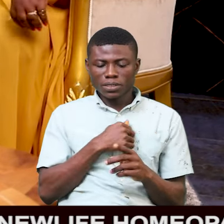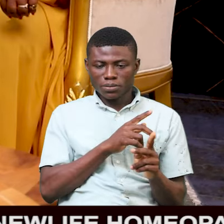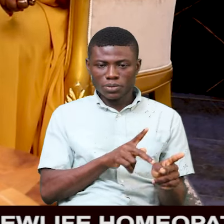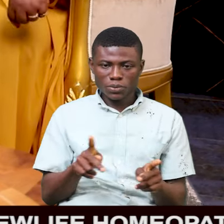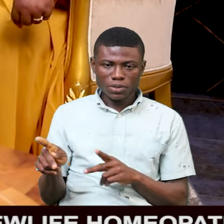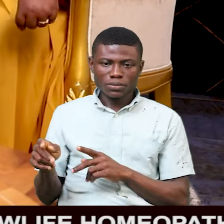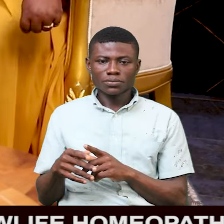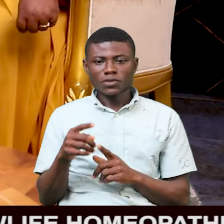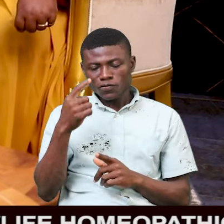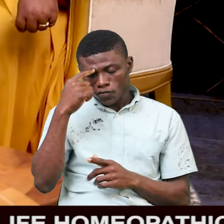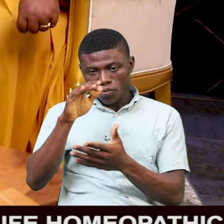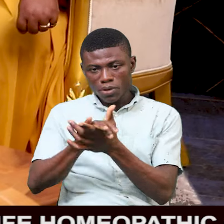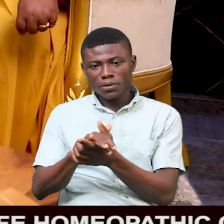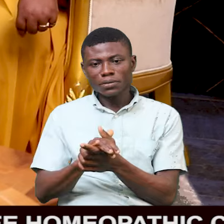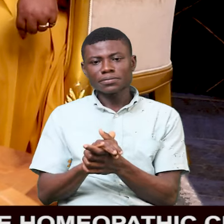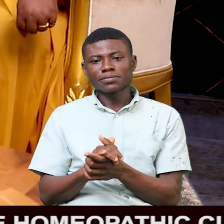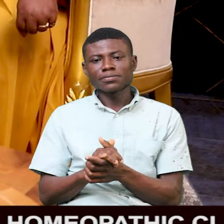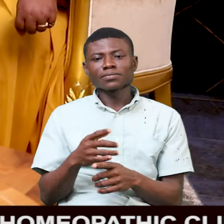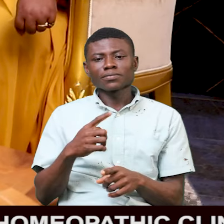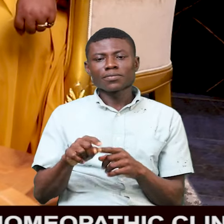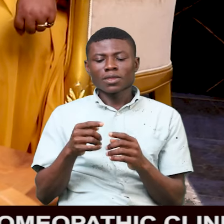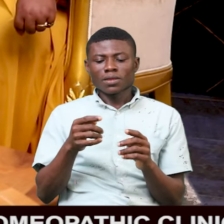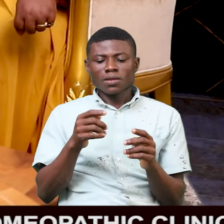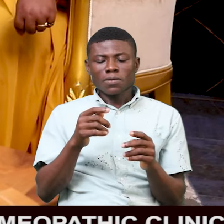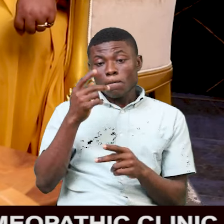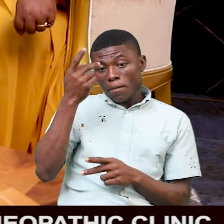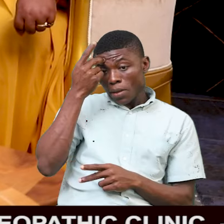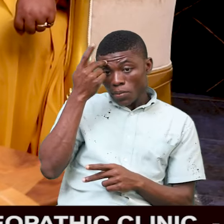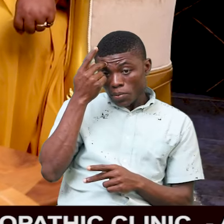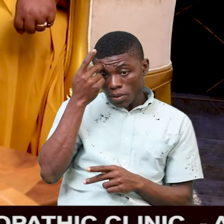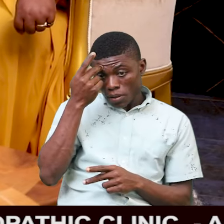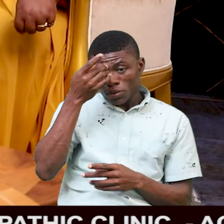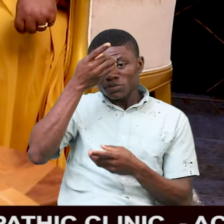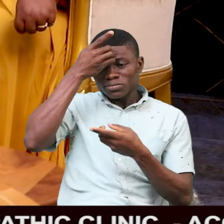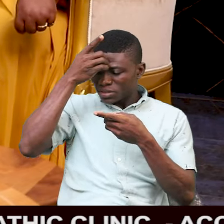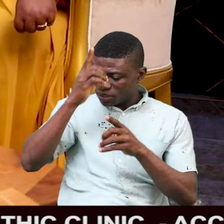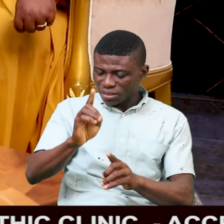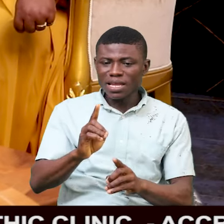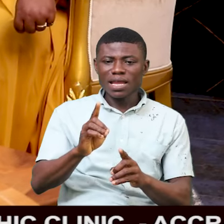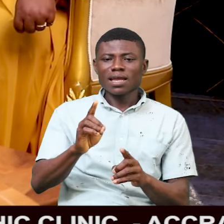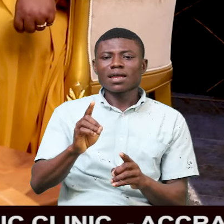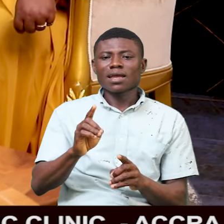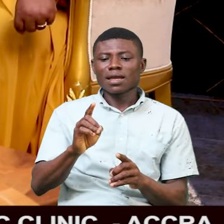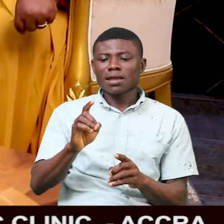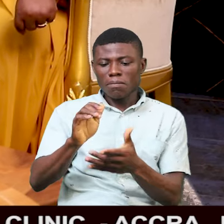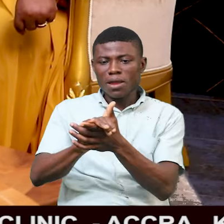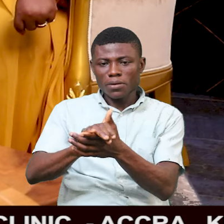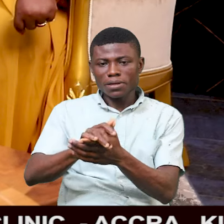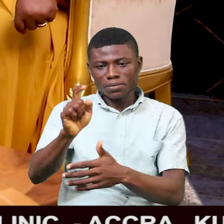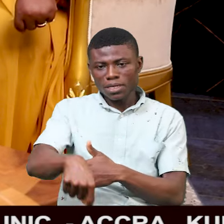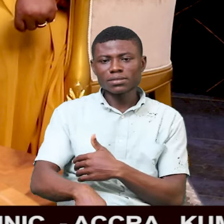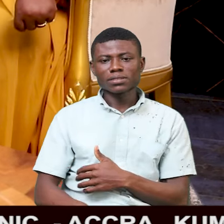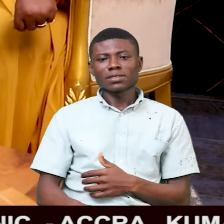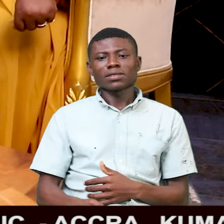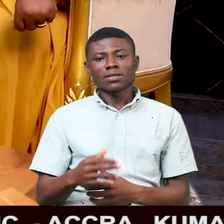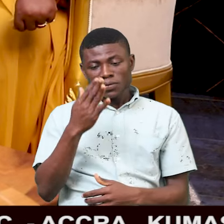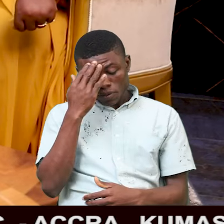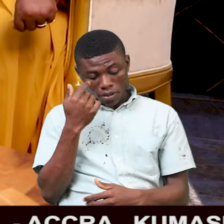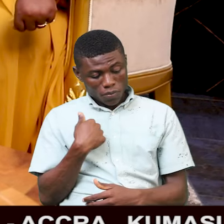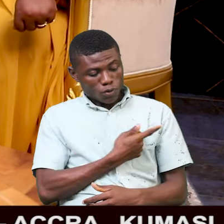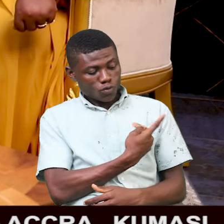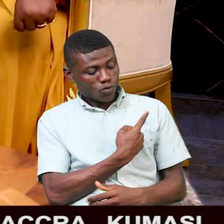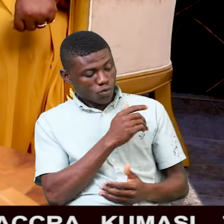prepare okay. For marriage. You purpose, you determined to marry.